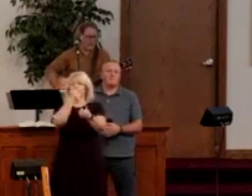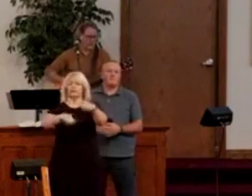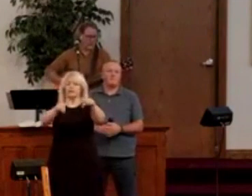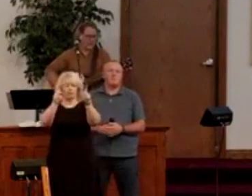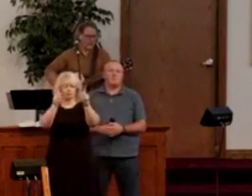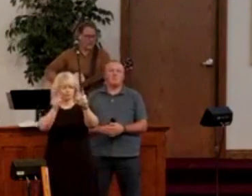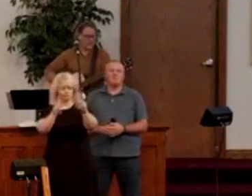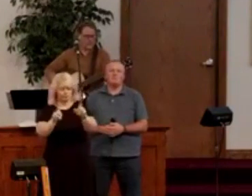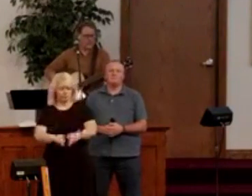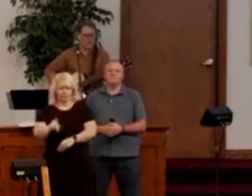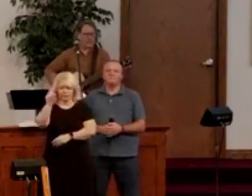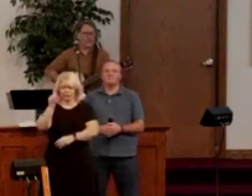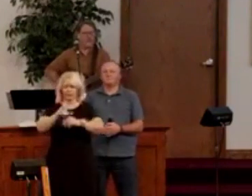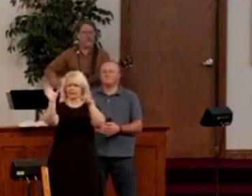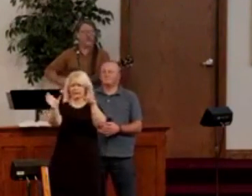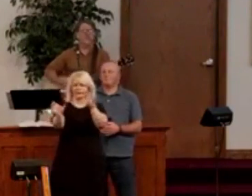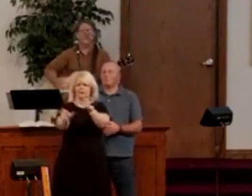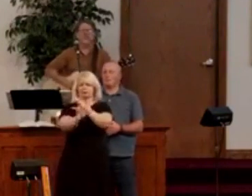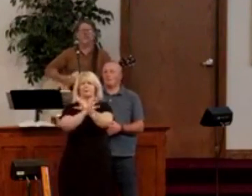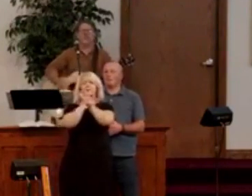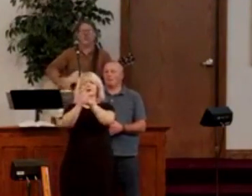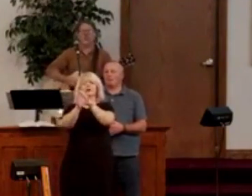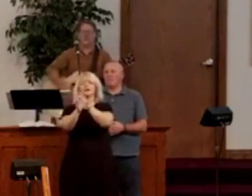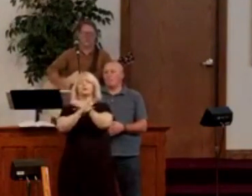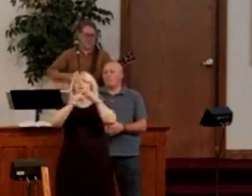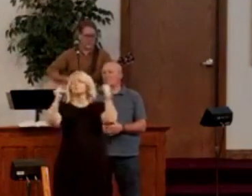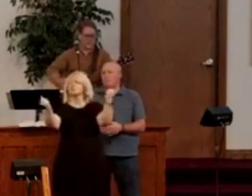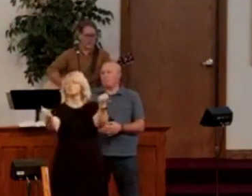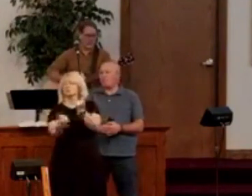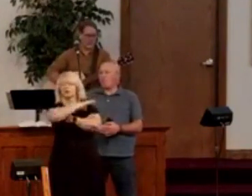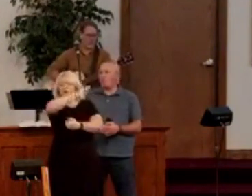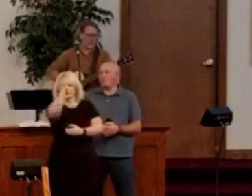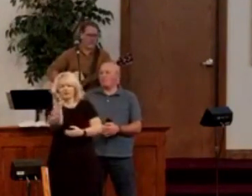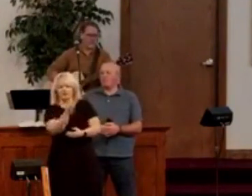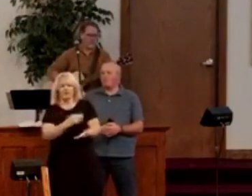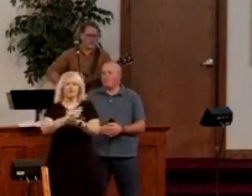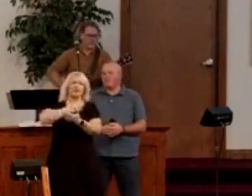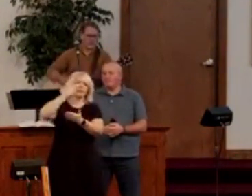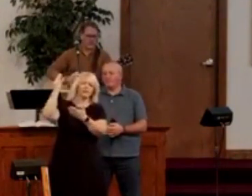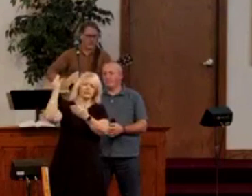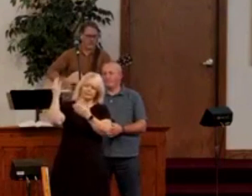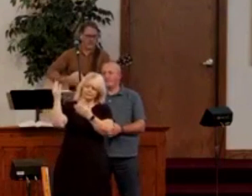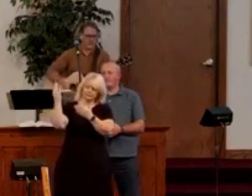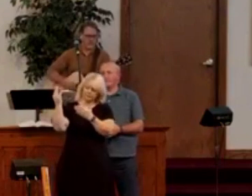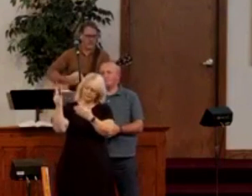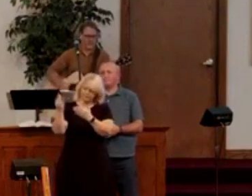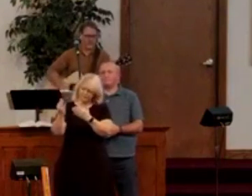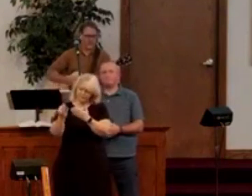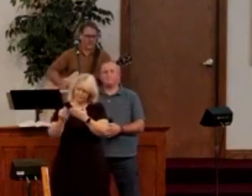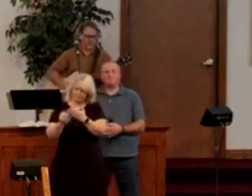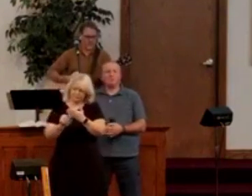Everyone needs compassion, a love that's never failing.